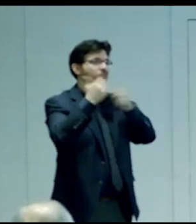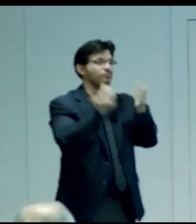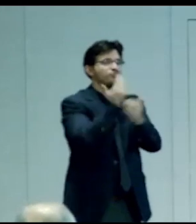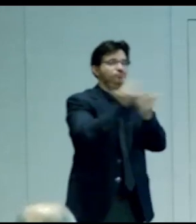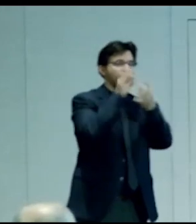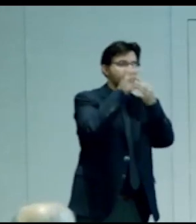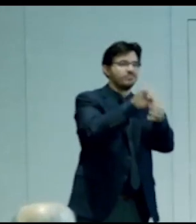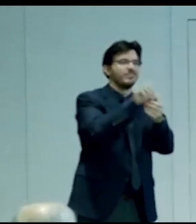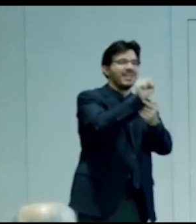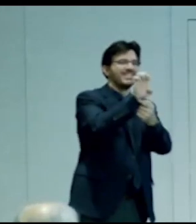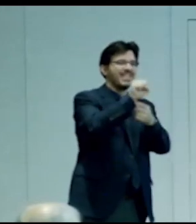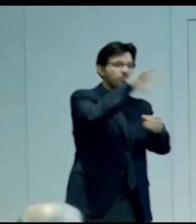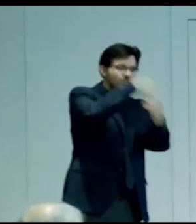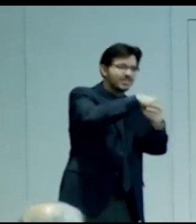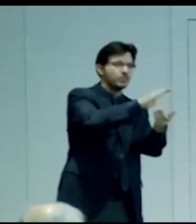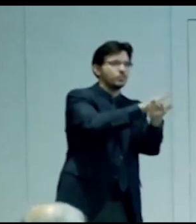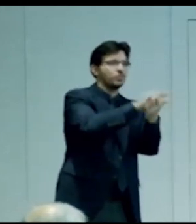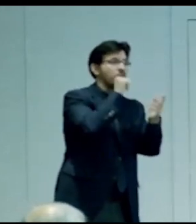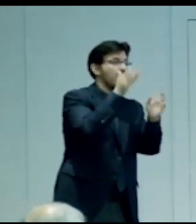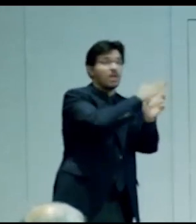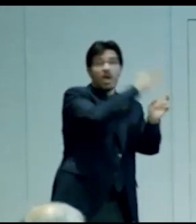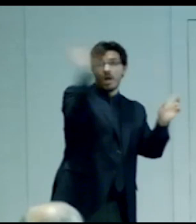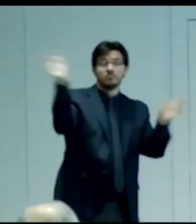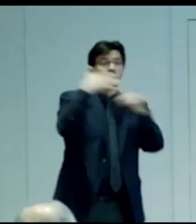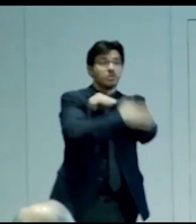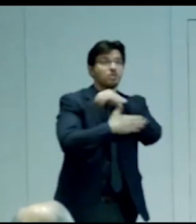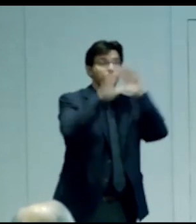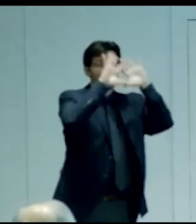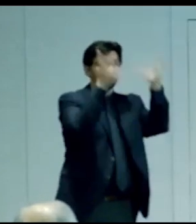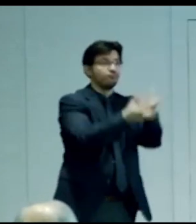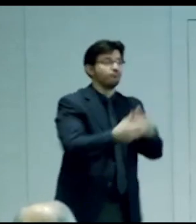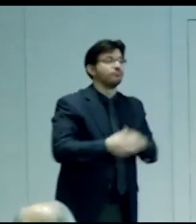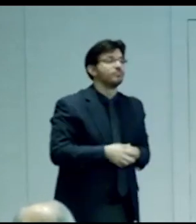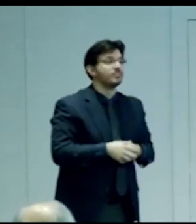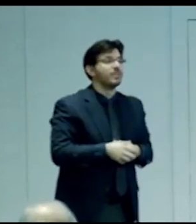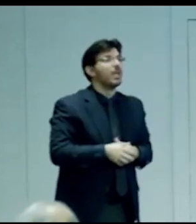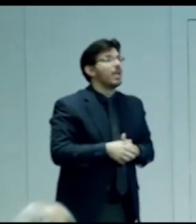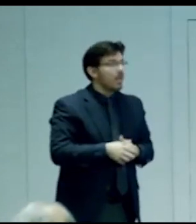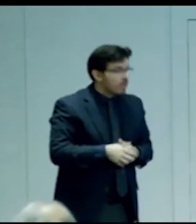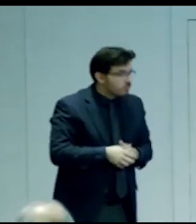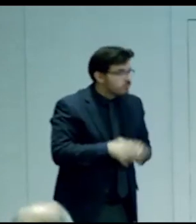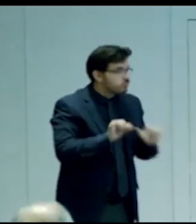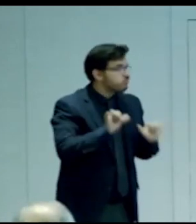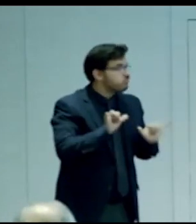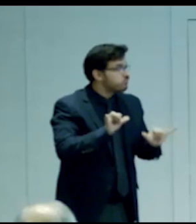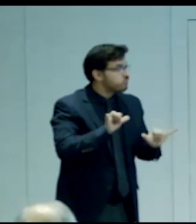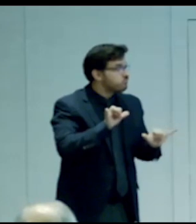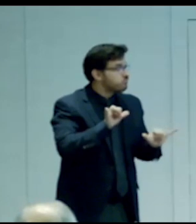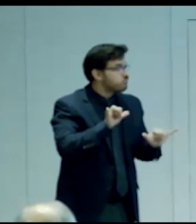measure within the school, not across the country as a whole. And a very striking result occurred.